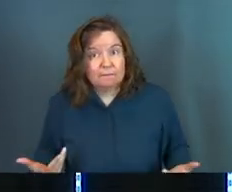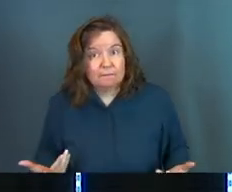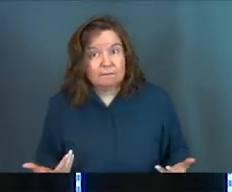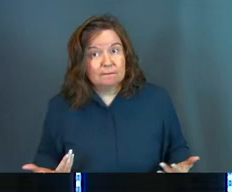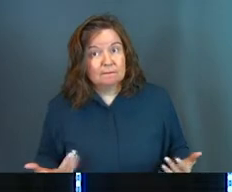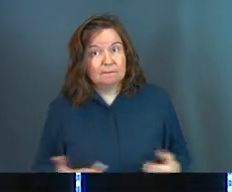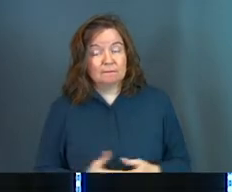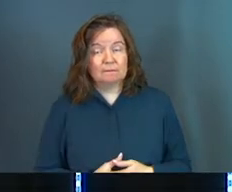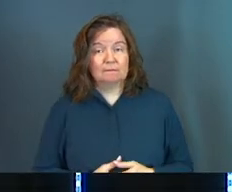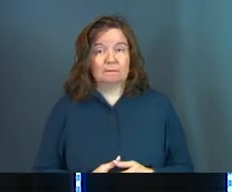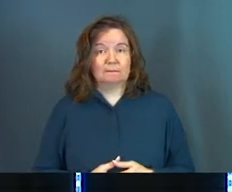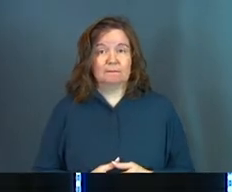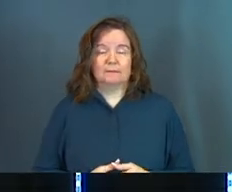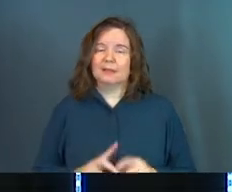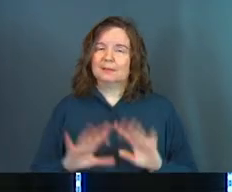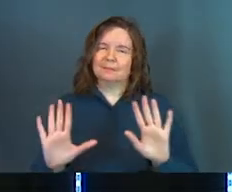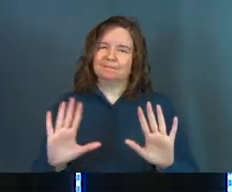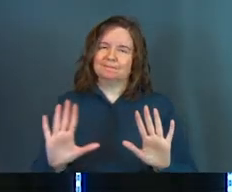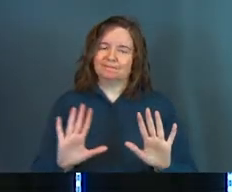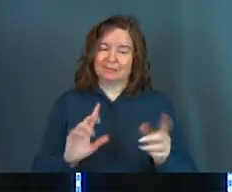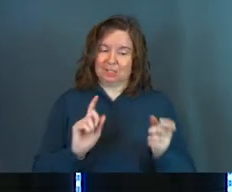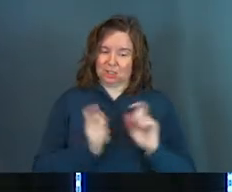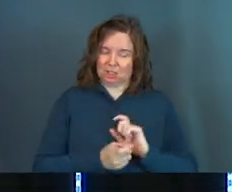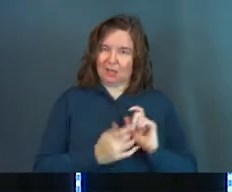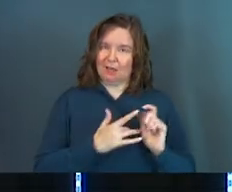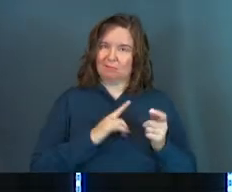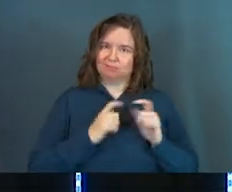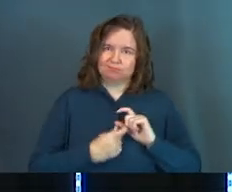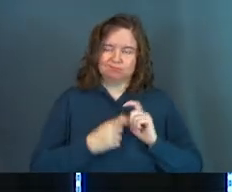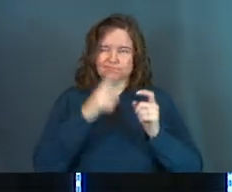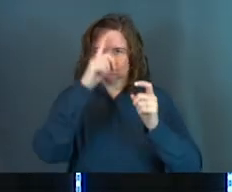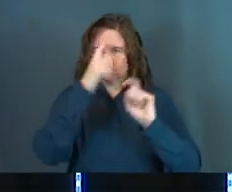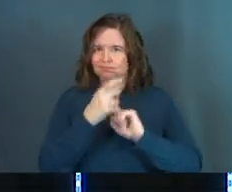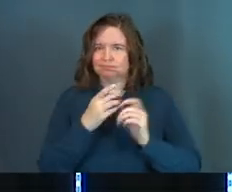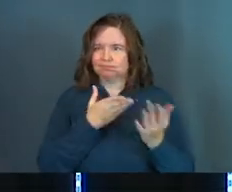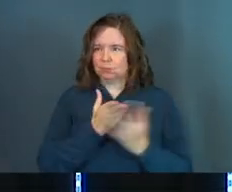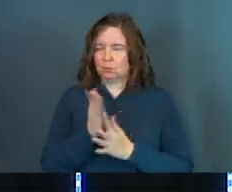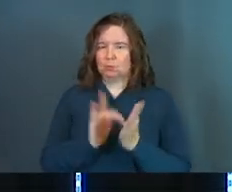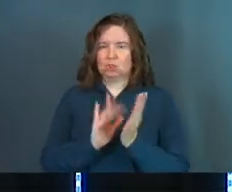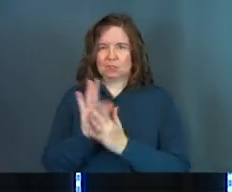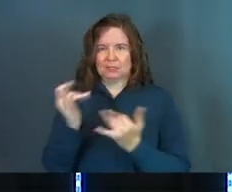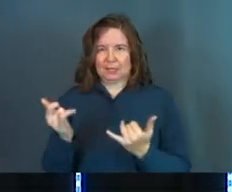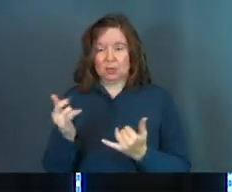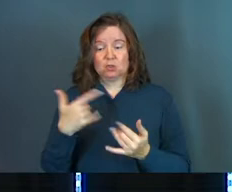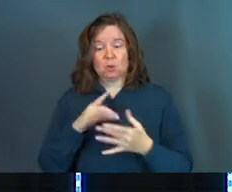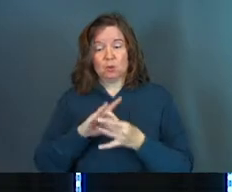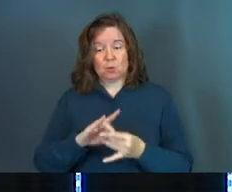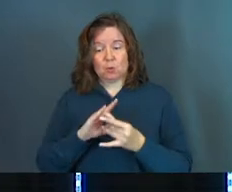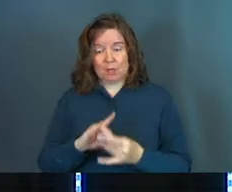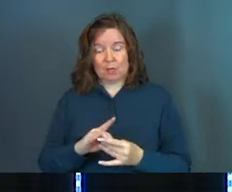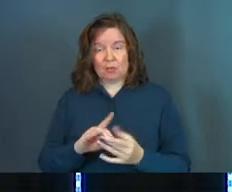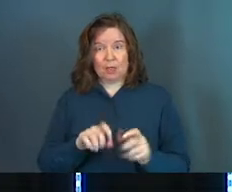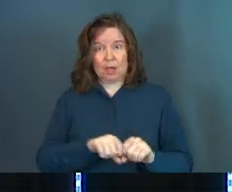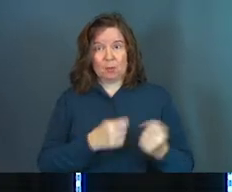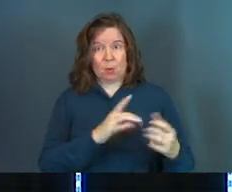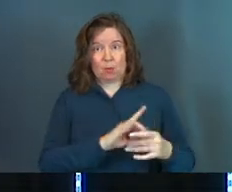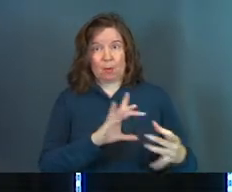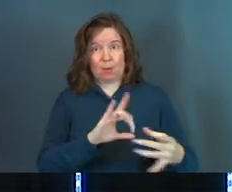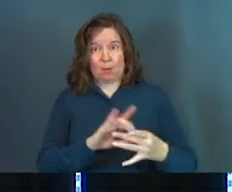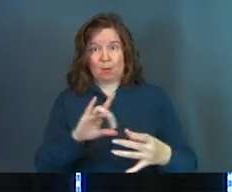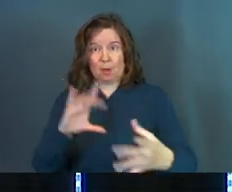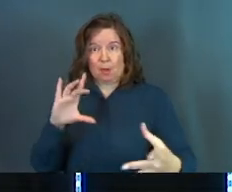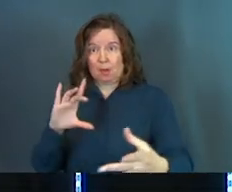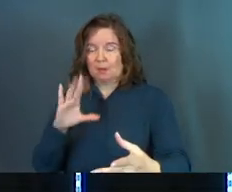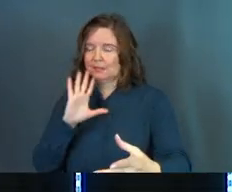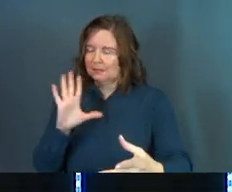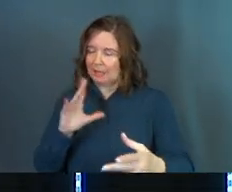But no, he's changed by Jesus now. And so these relationships that are all broken apart,